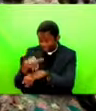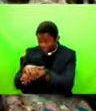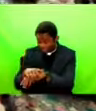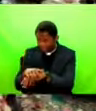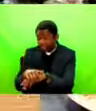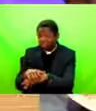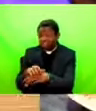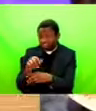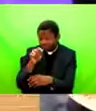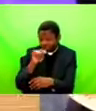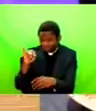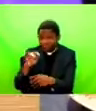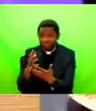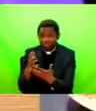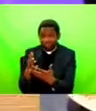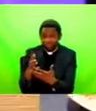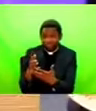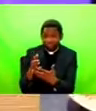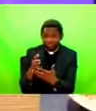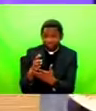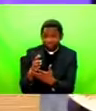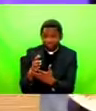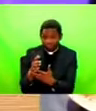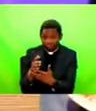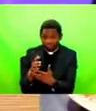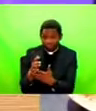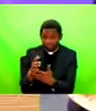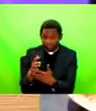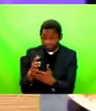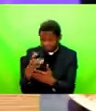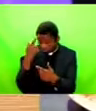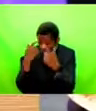king said, at the bonye fonti, ni tia eka.